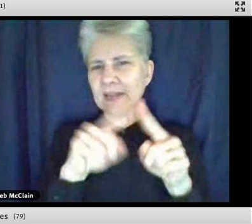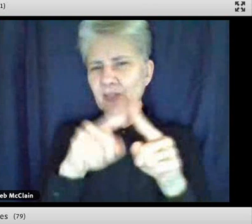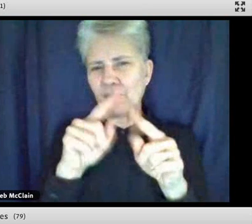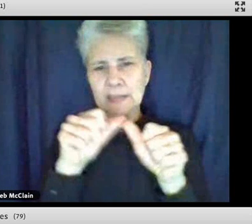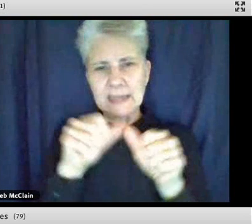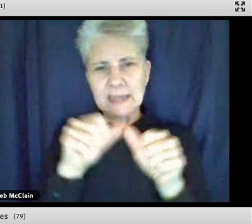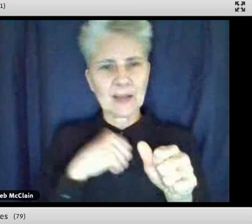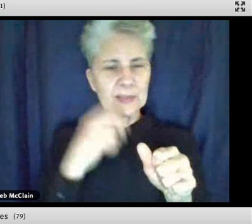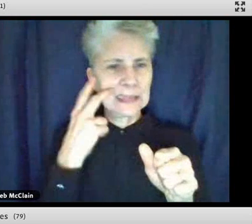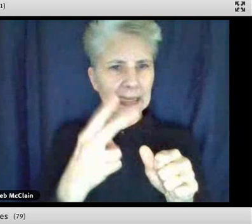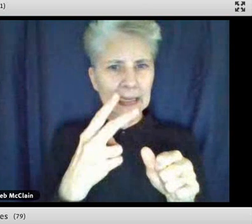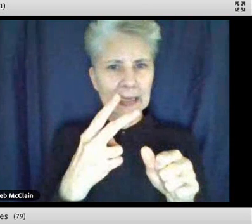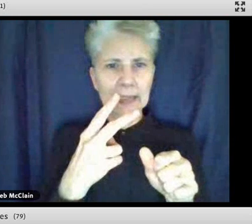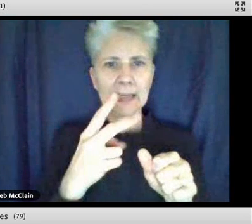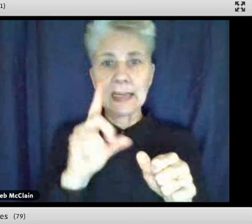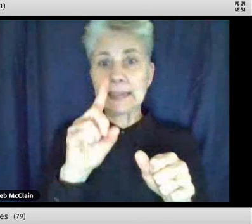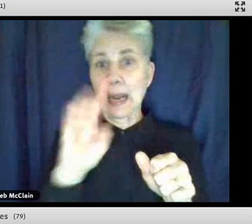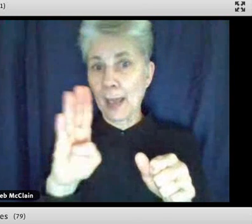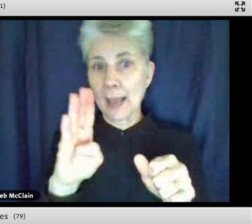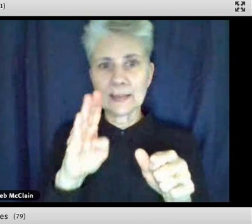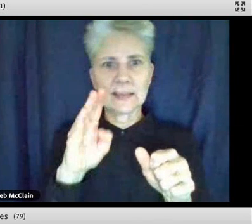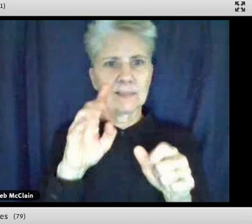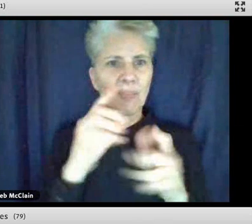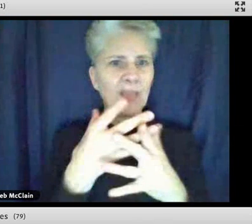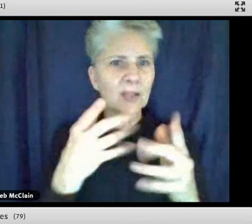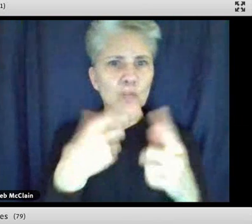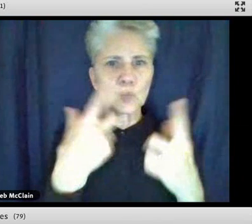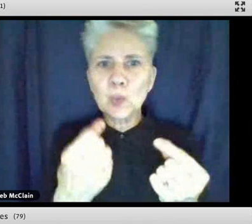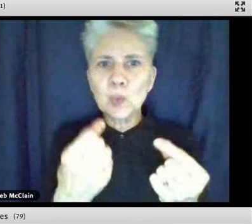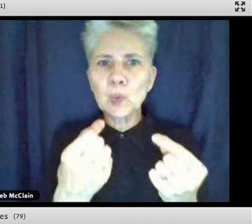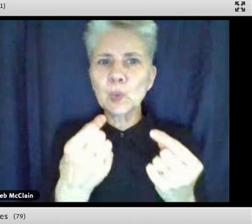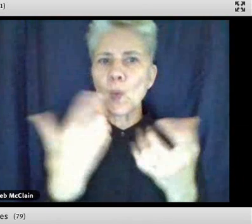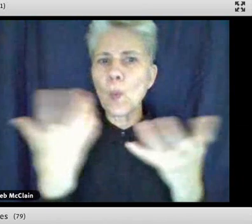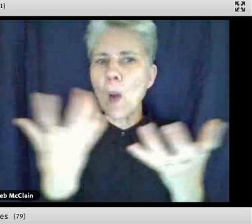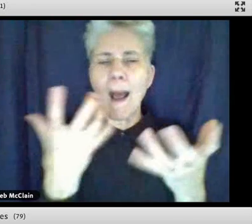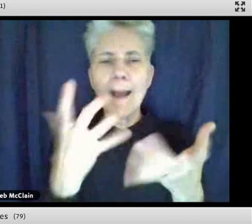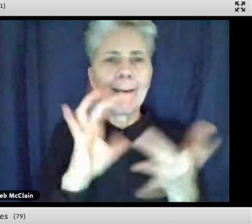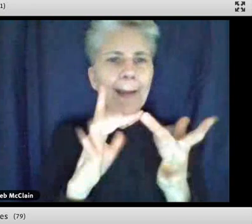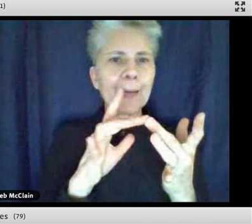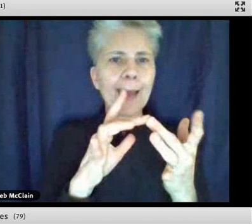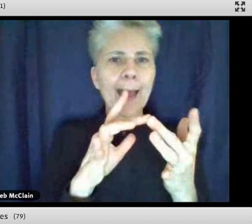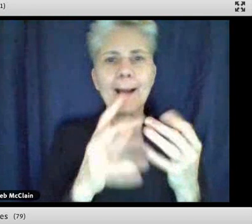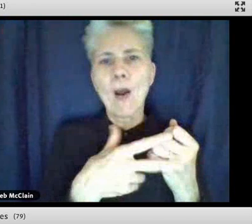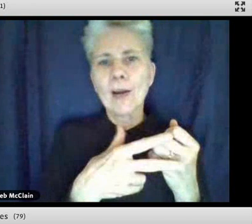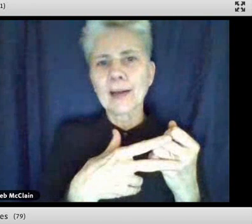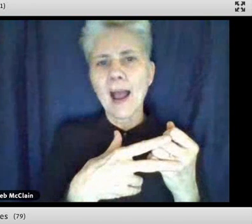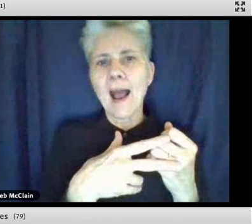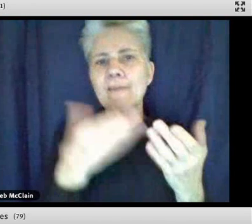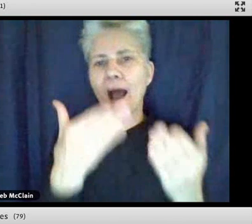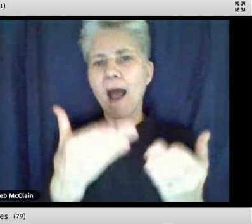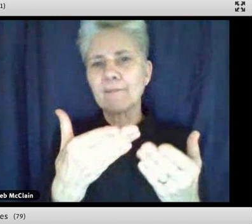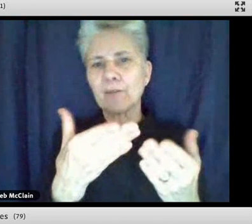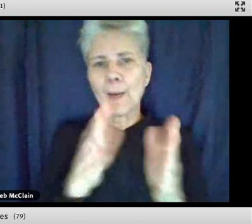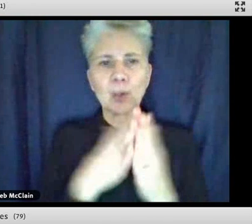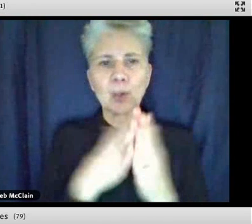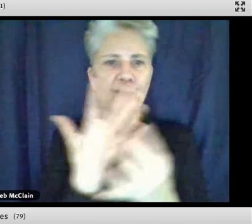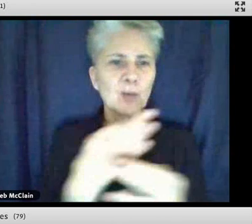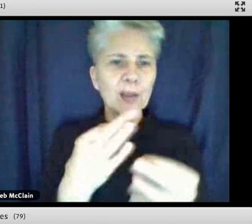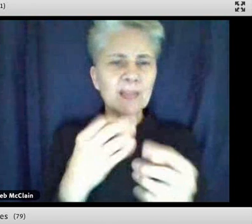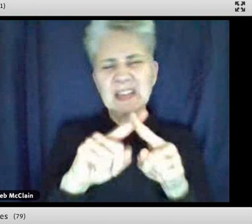about databases and things to do, and the Internet Archive offering its books for free. So there's a ton